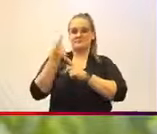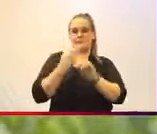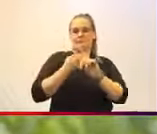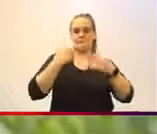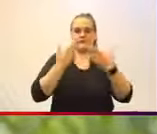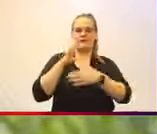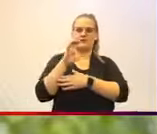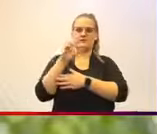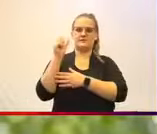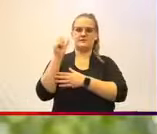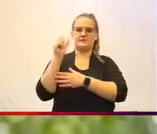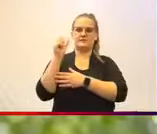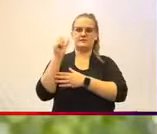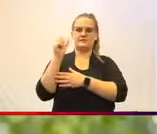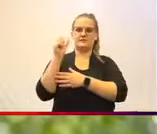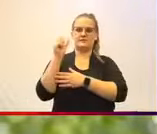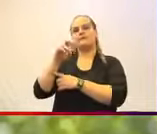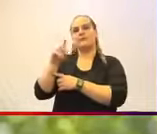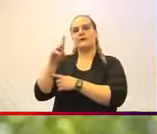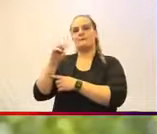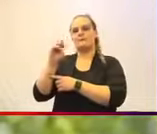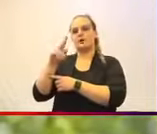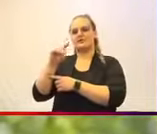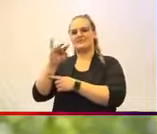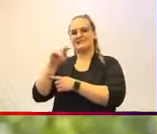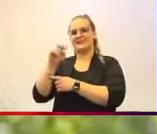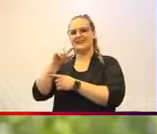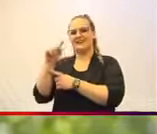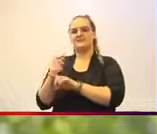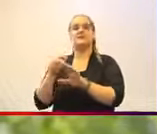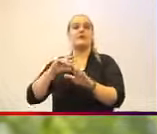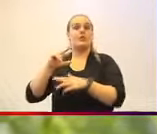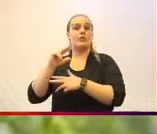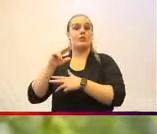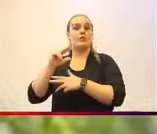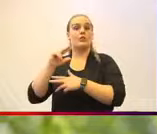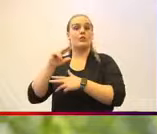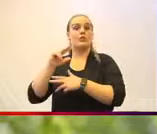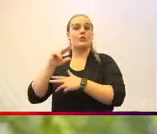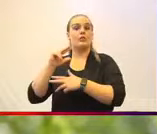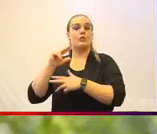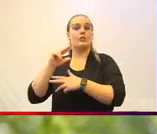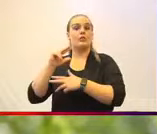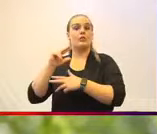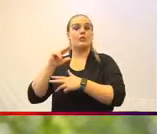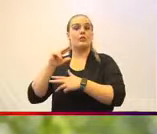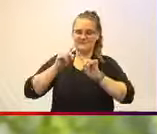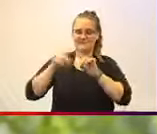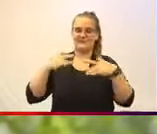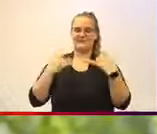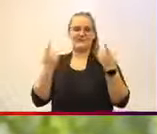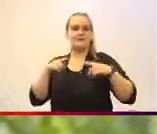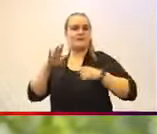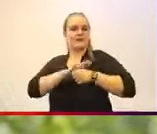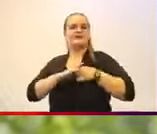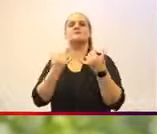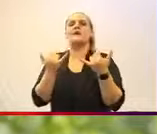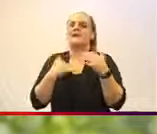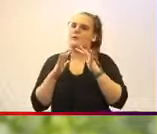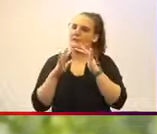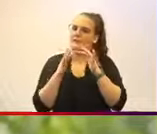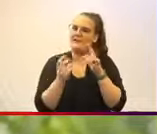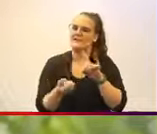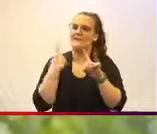And third, I invite you to attend any of our cultural events that are happening locally, at least virtually for now. Powwows,